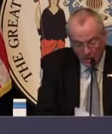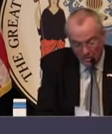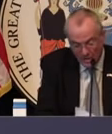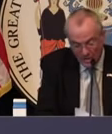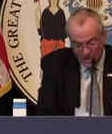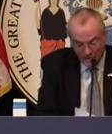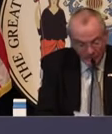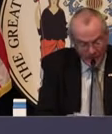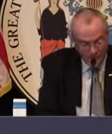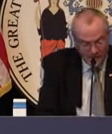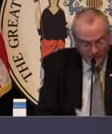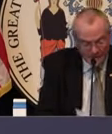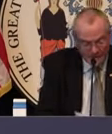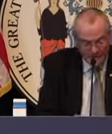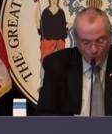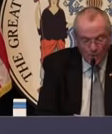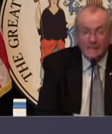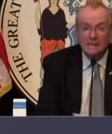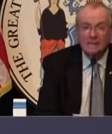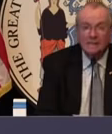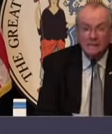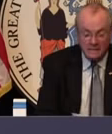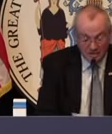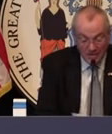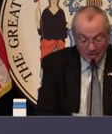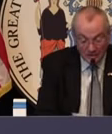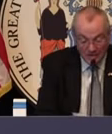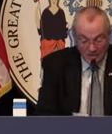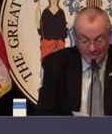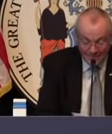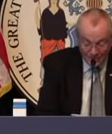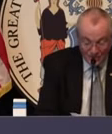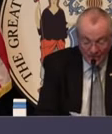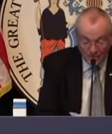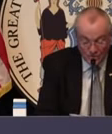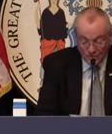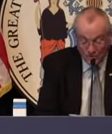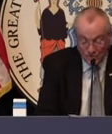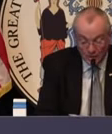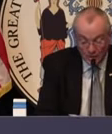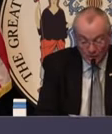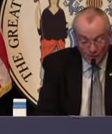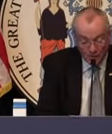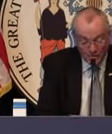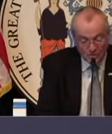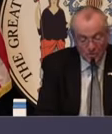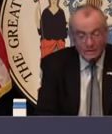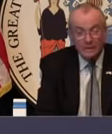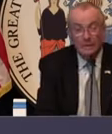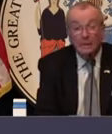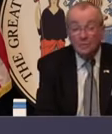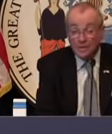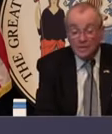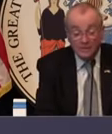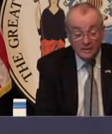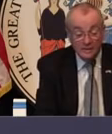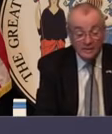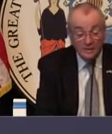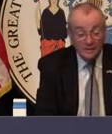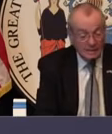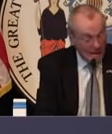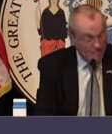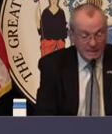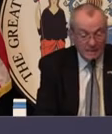measure our public health and how we can get the data we need to take the steps into stage 2 of our restart and